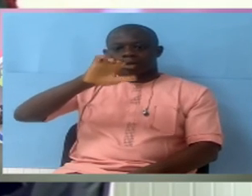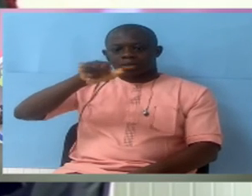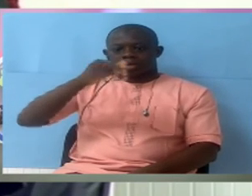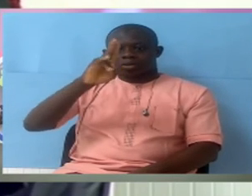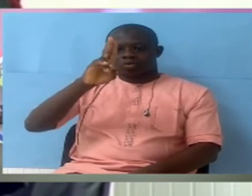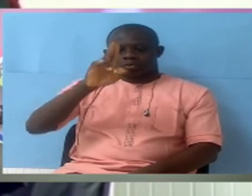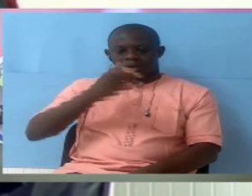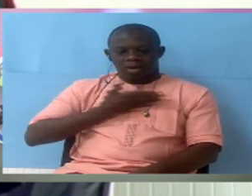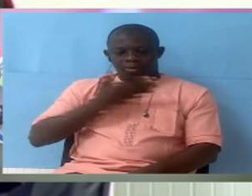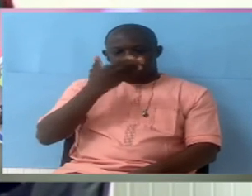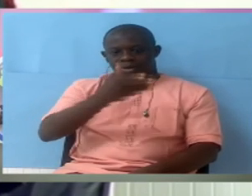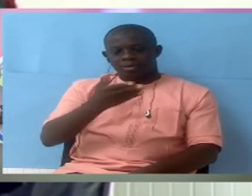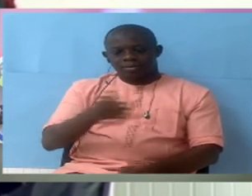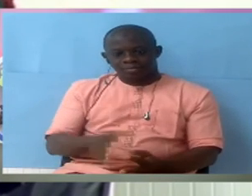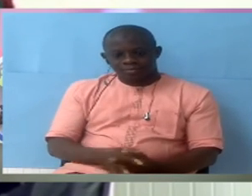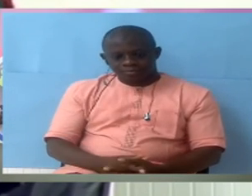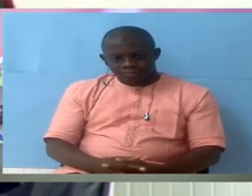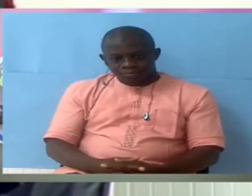Rambo.